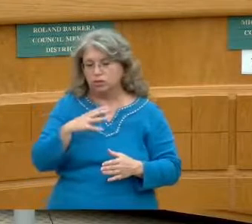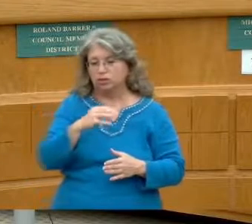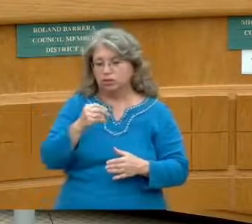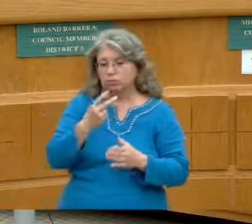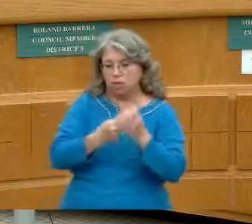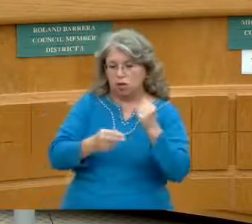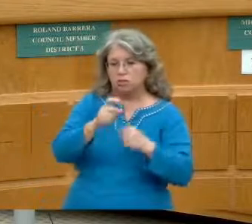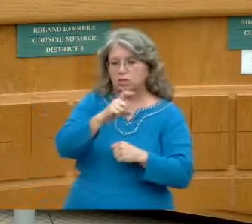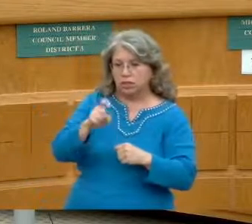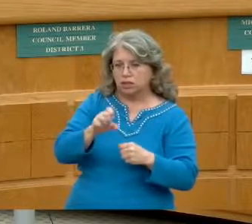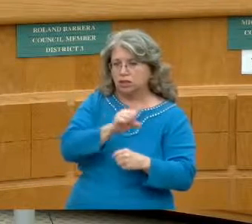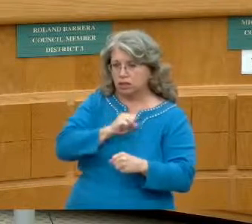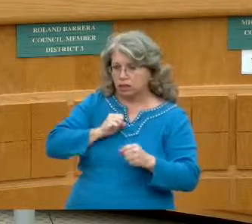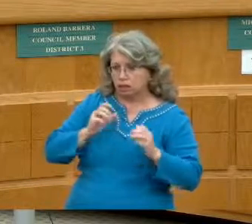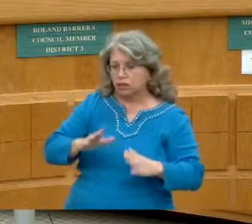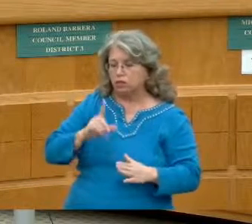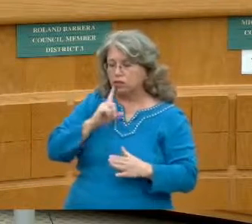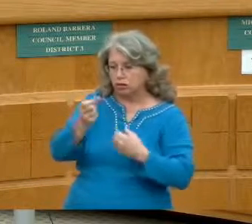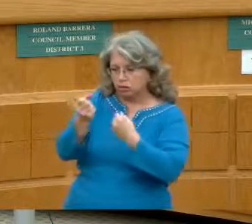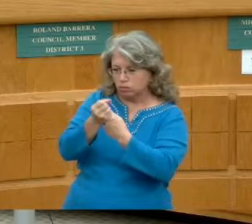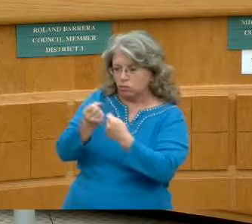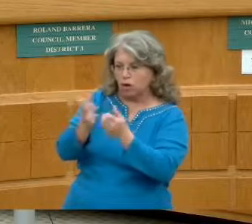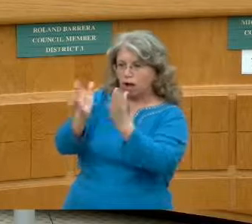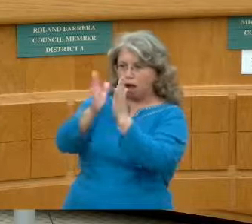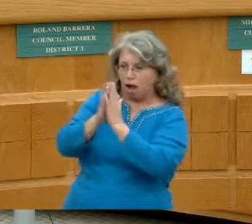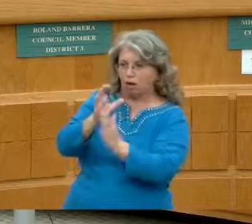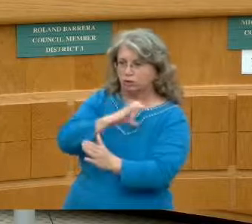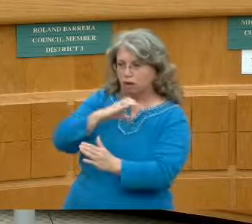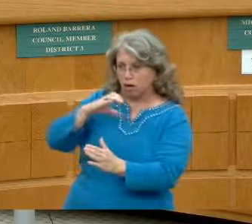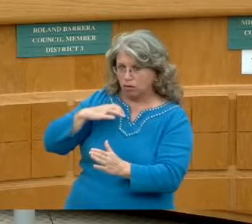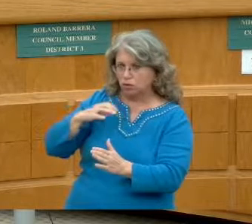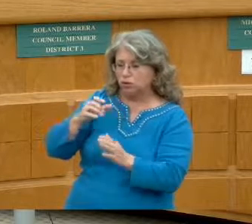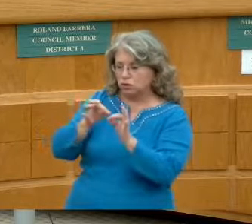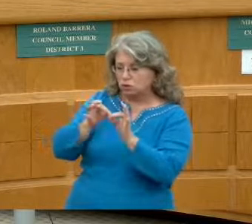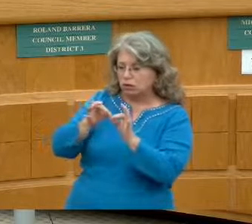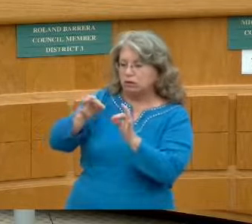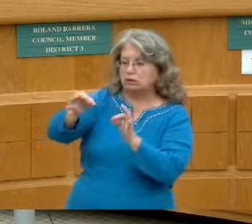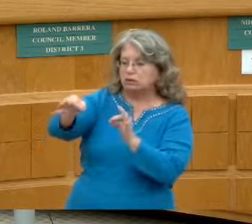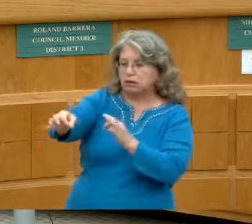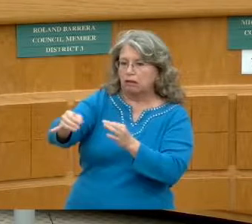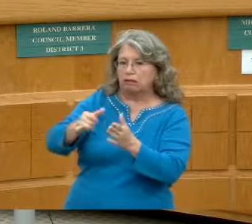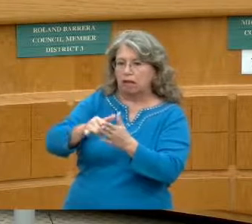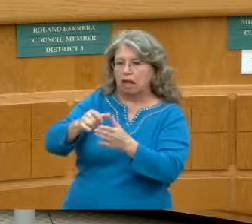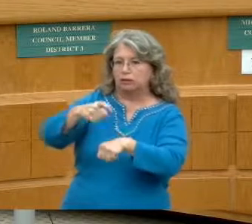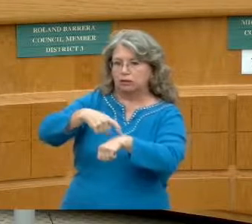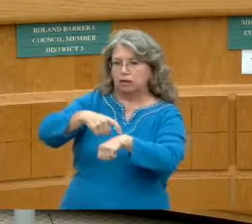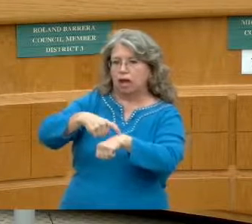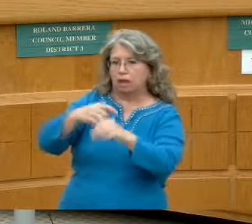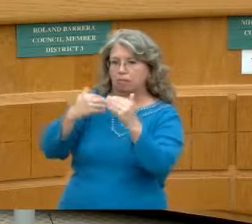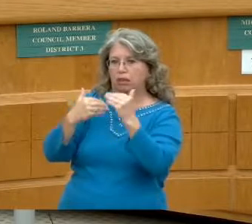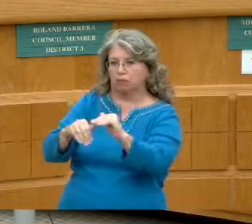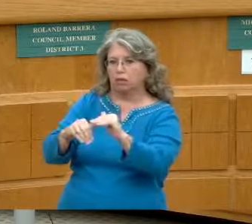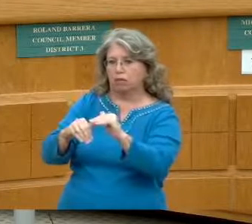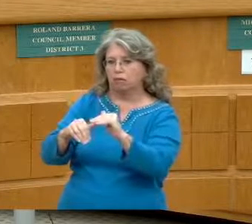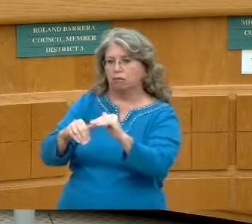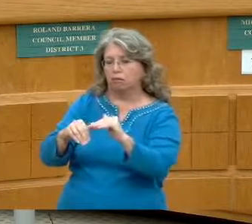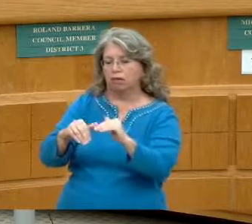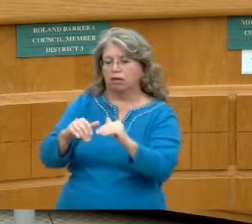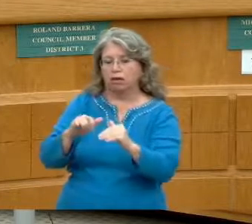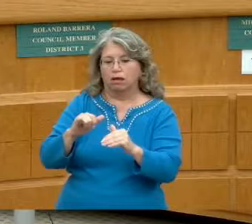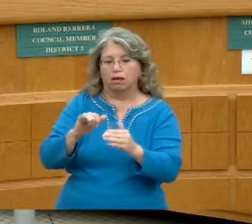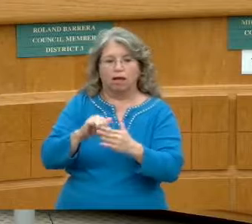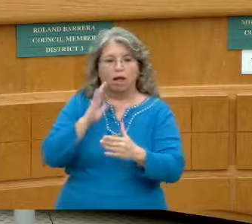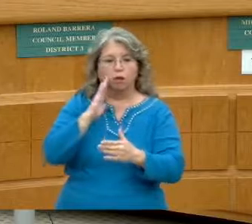Cruz are supportive of that, and I think that's the direction we're moving on. And that would be good news for our local businesses, because it has